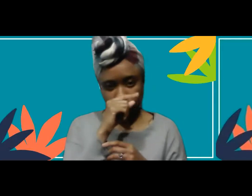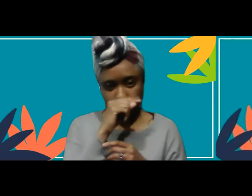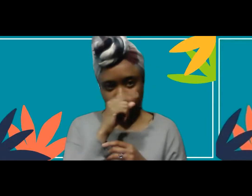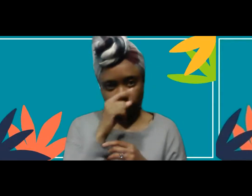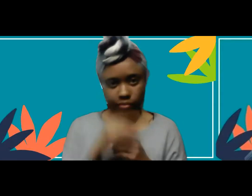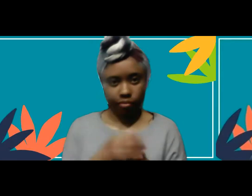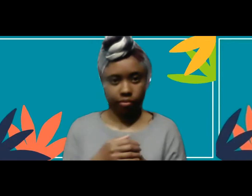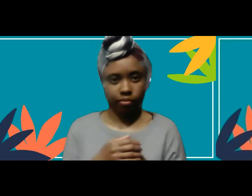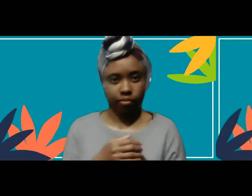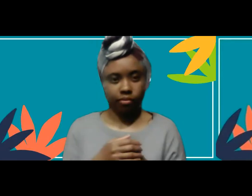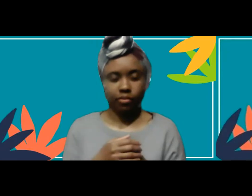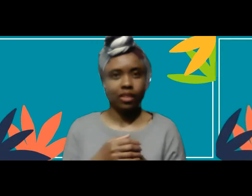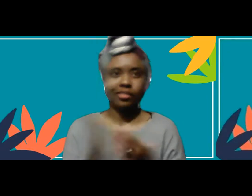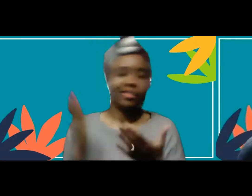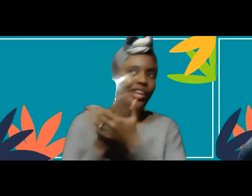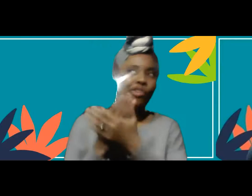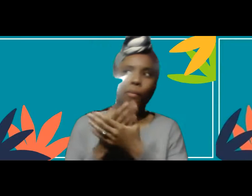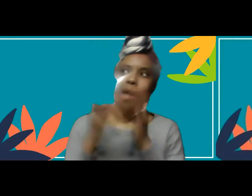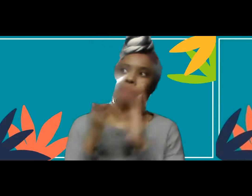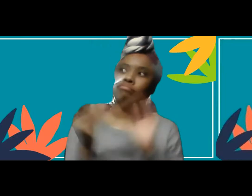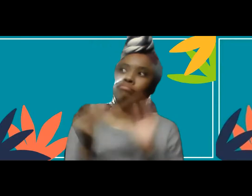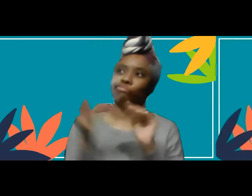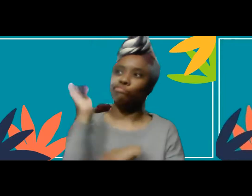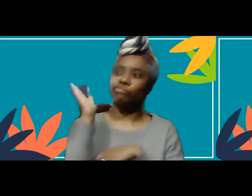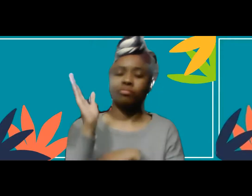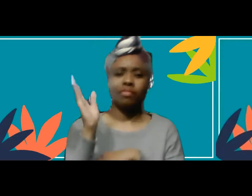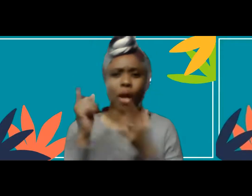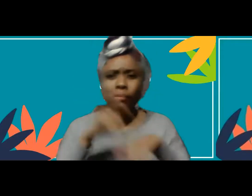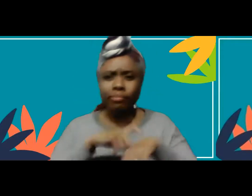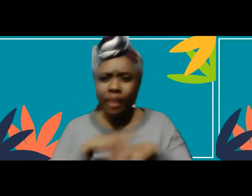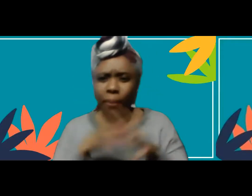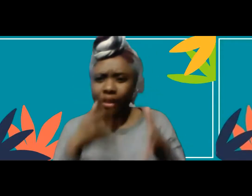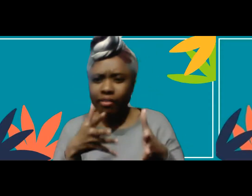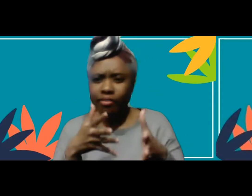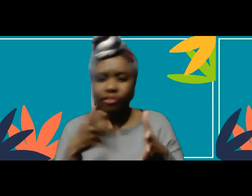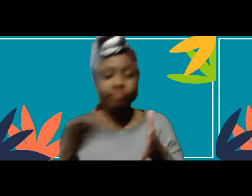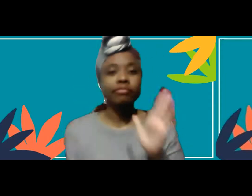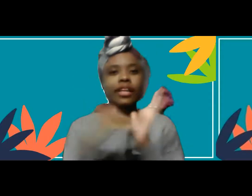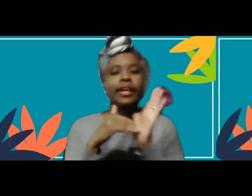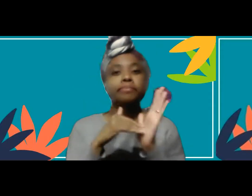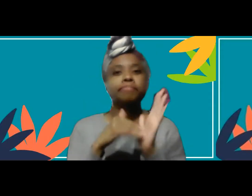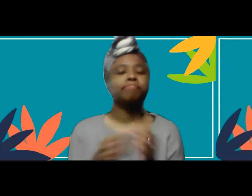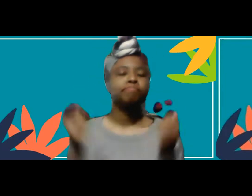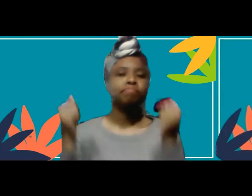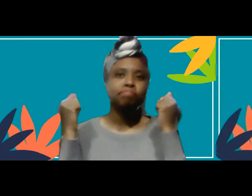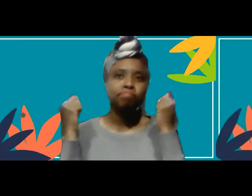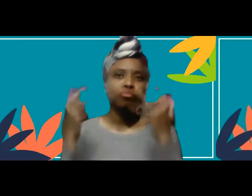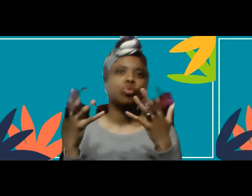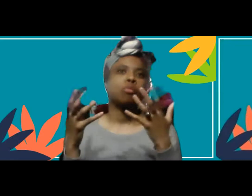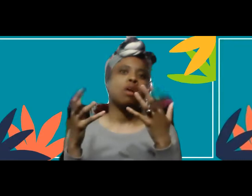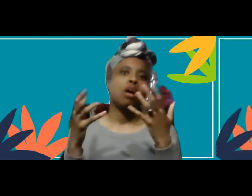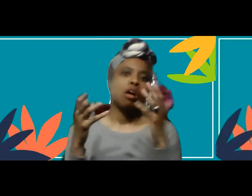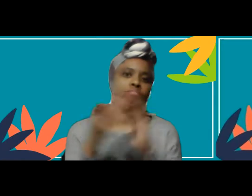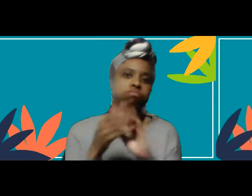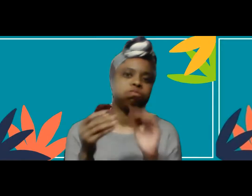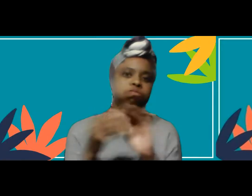Ruined my flow. How much time do I have? So there's so much to talk to, and I resonate